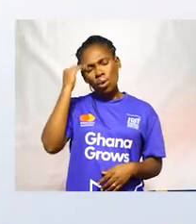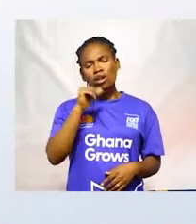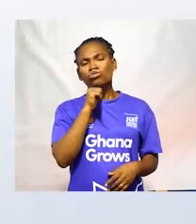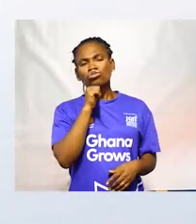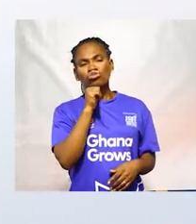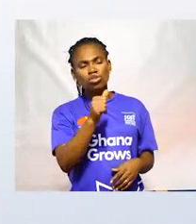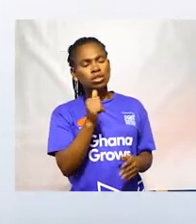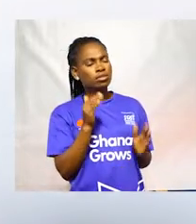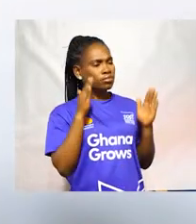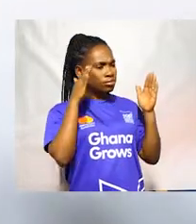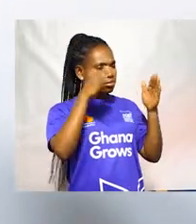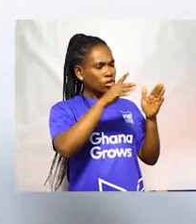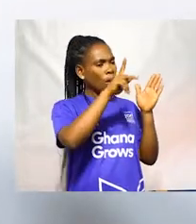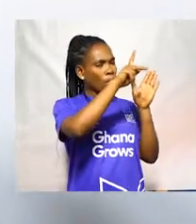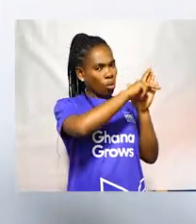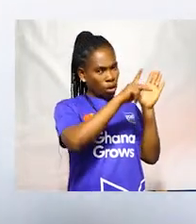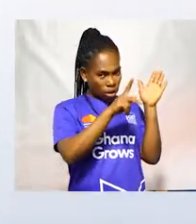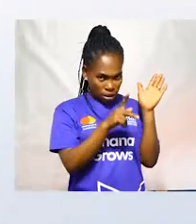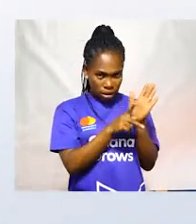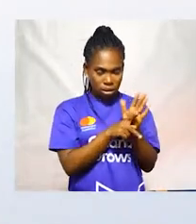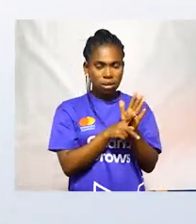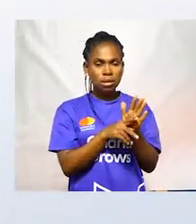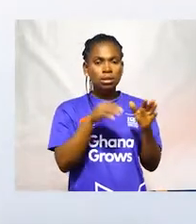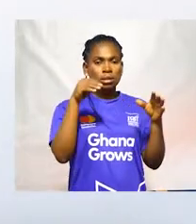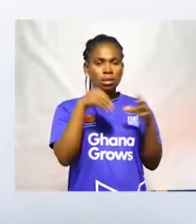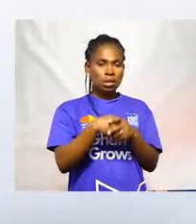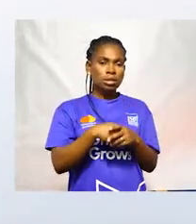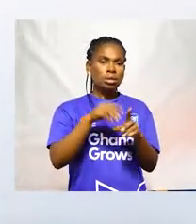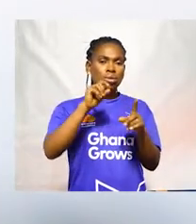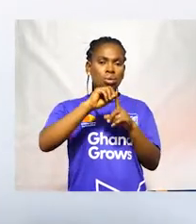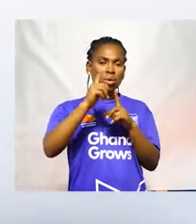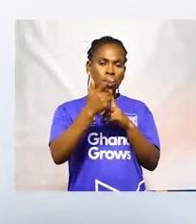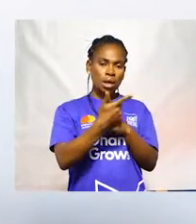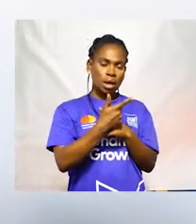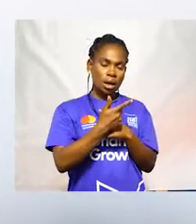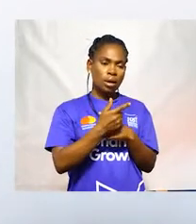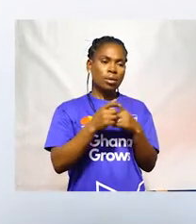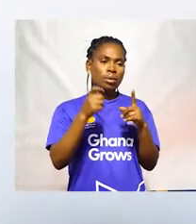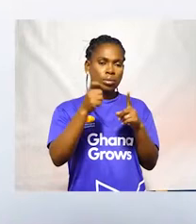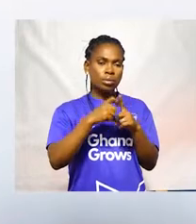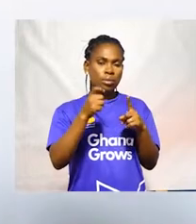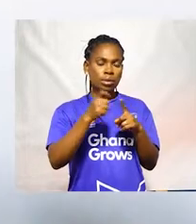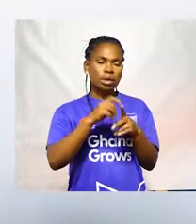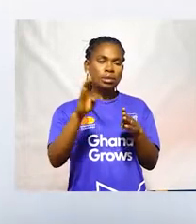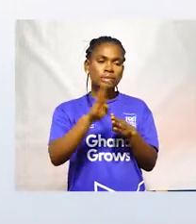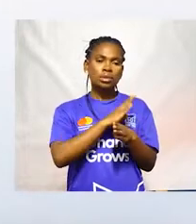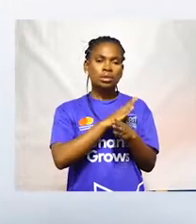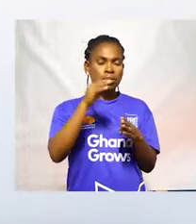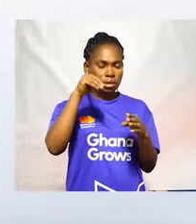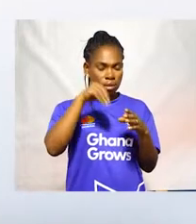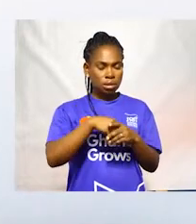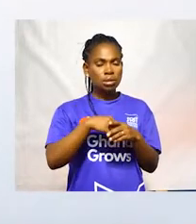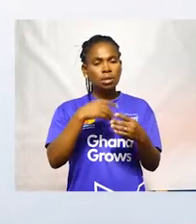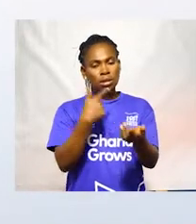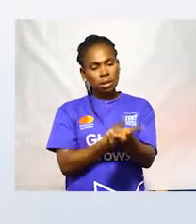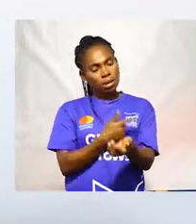a policy into local rice business for our country to